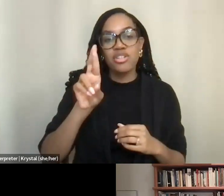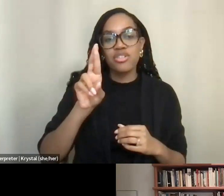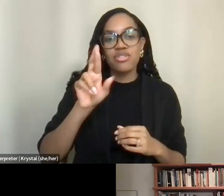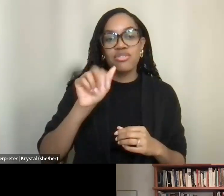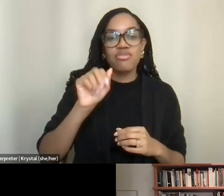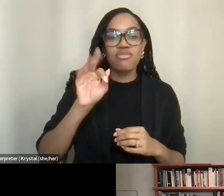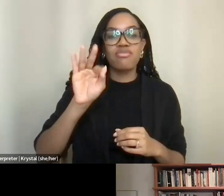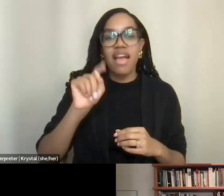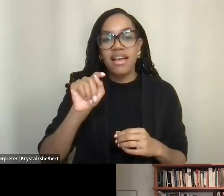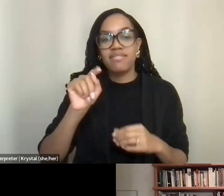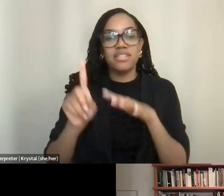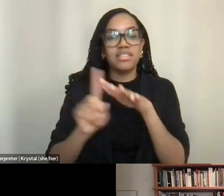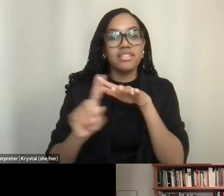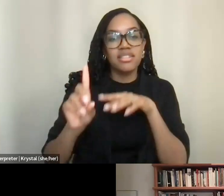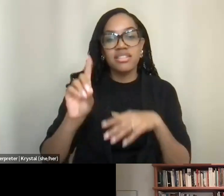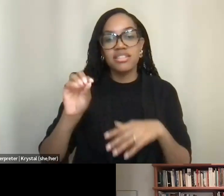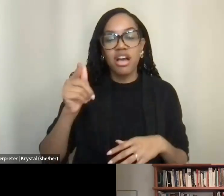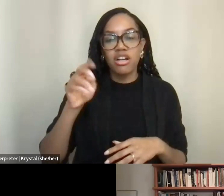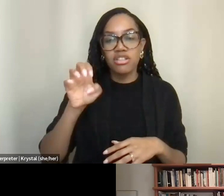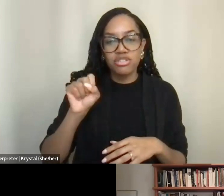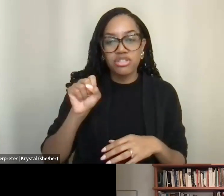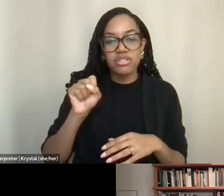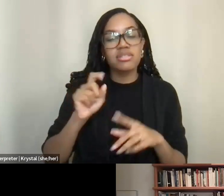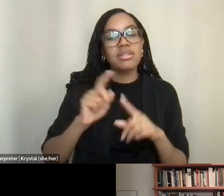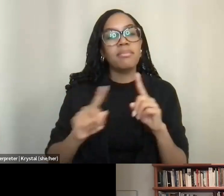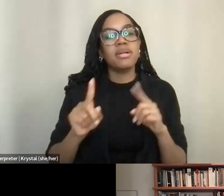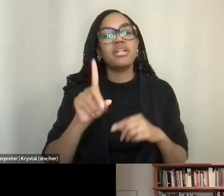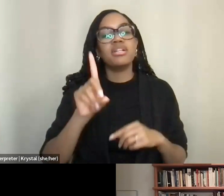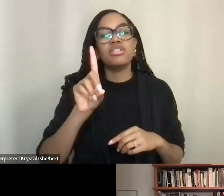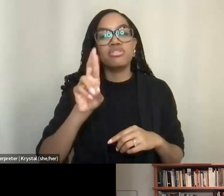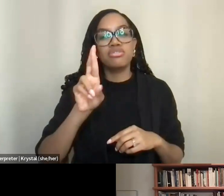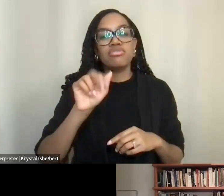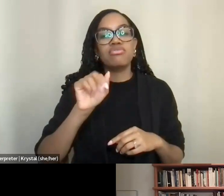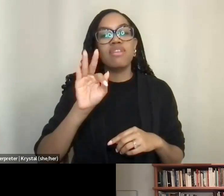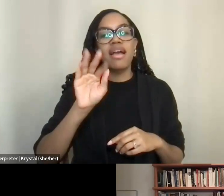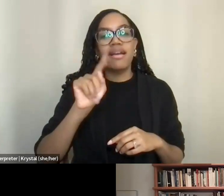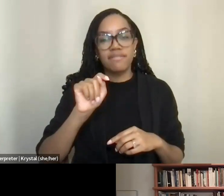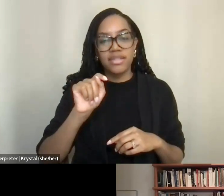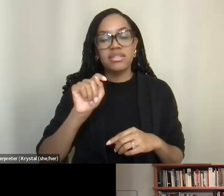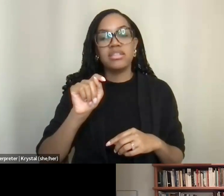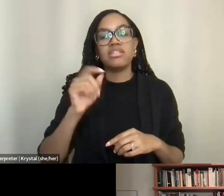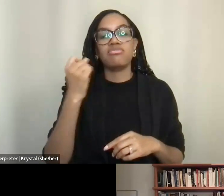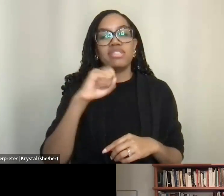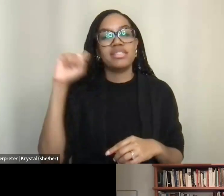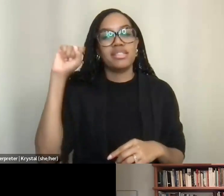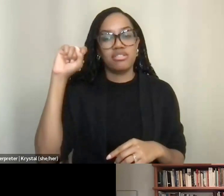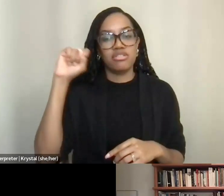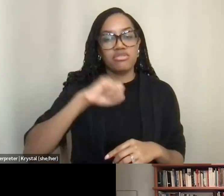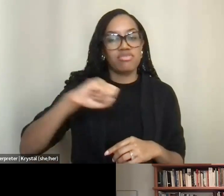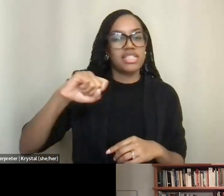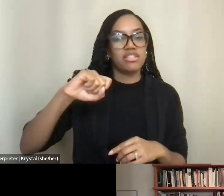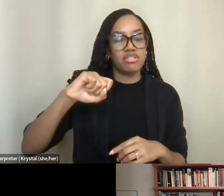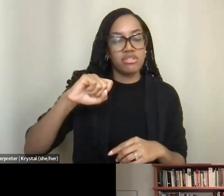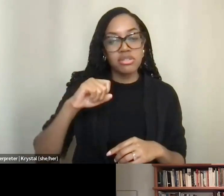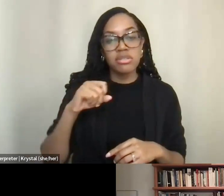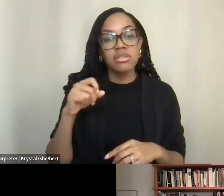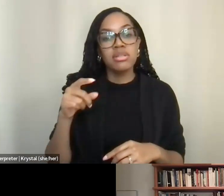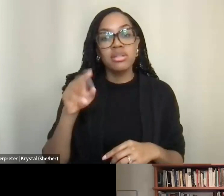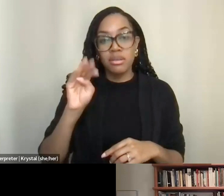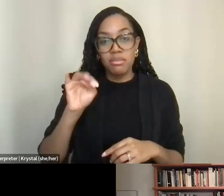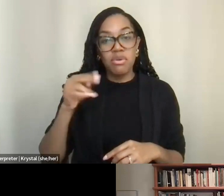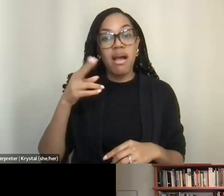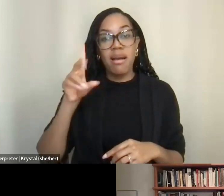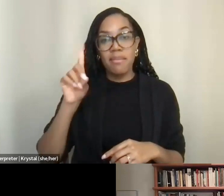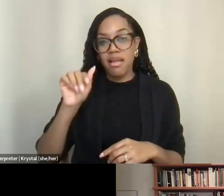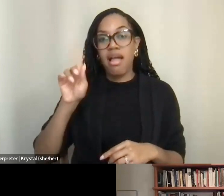again, but draft resistors. And if we can give examples, and again, Muhammad Ali is such a great one, somebody who was